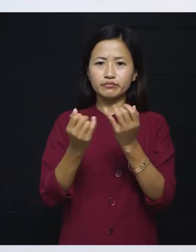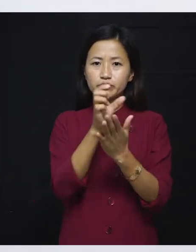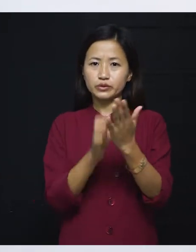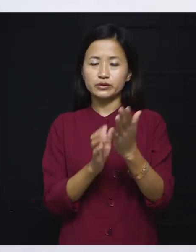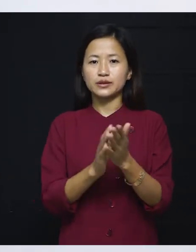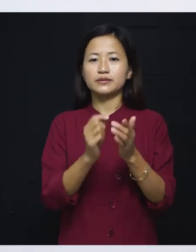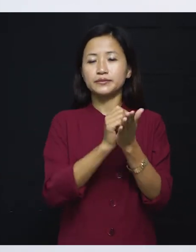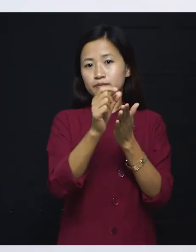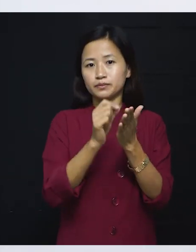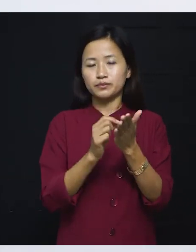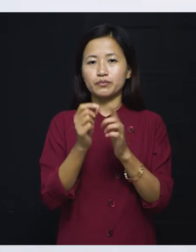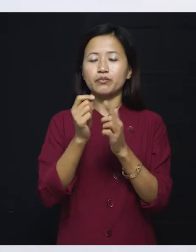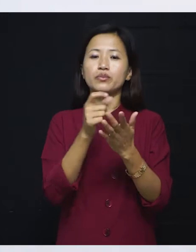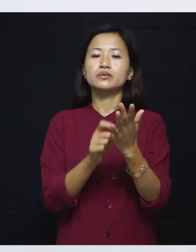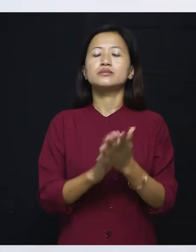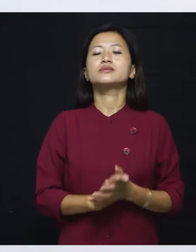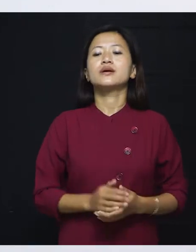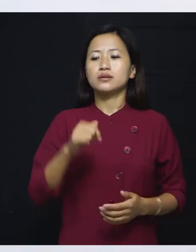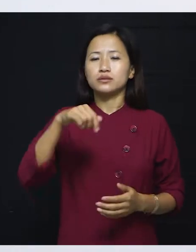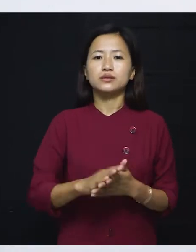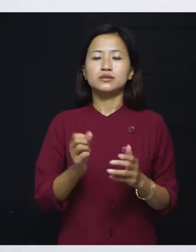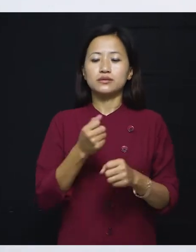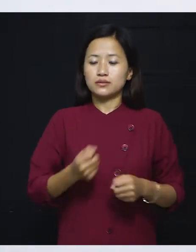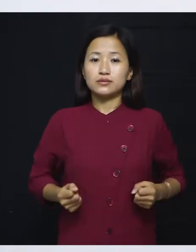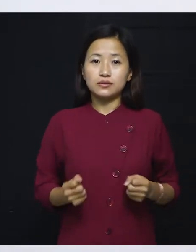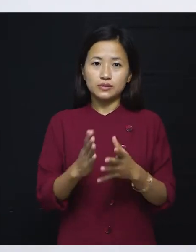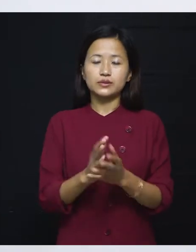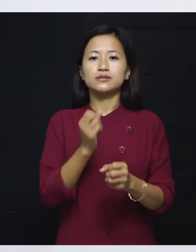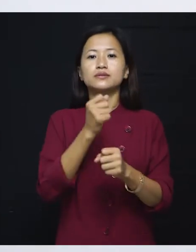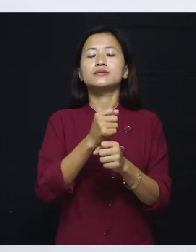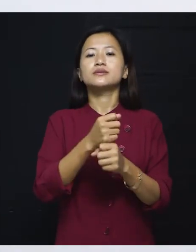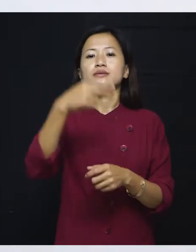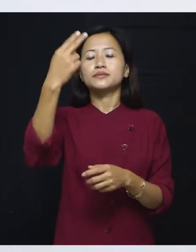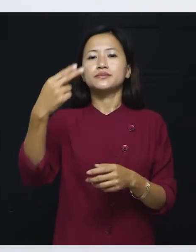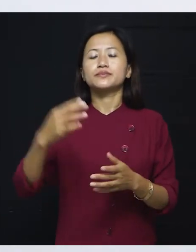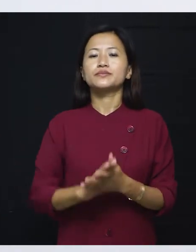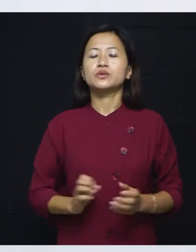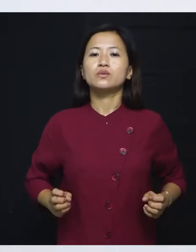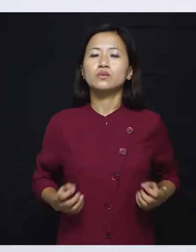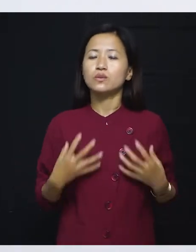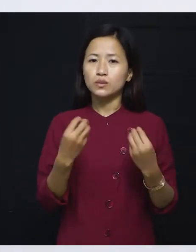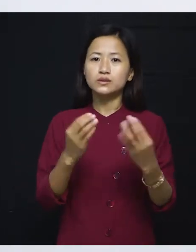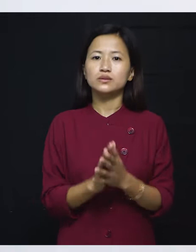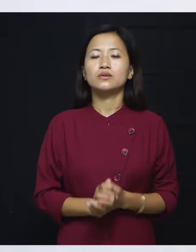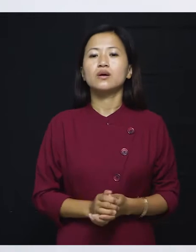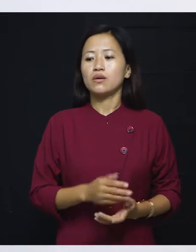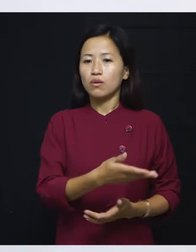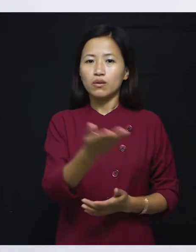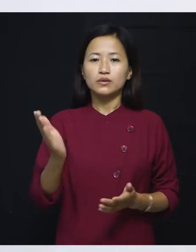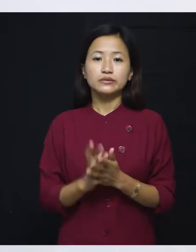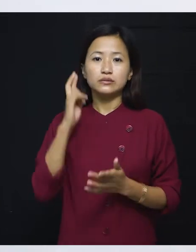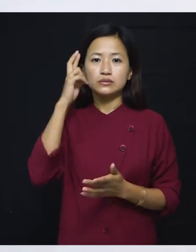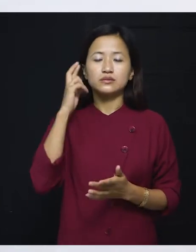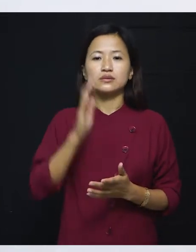literature, and now we are going to start with grammar. And before starting grammar, I want to let all of you